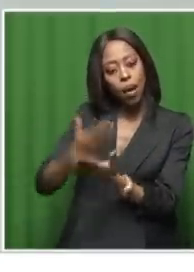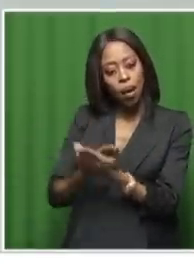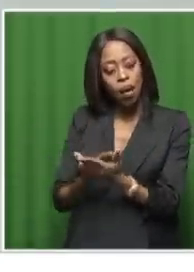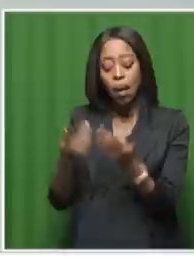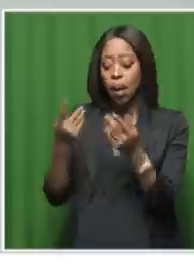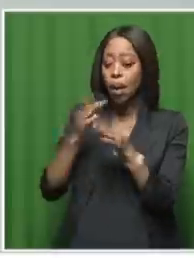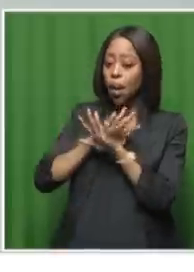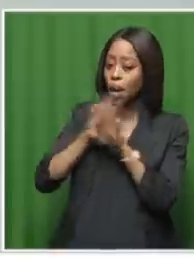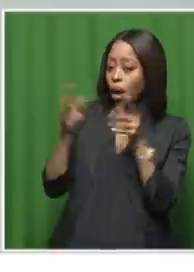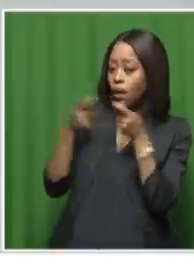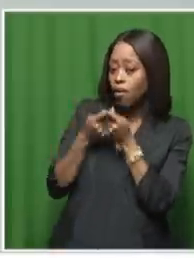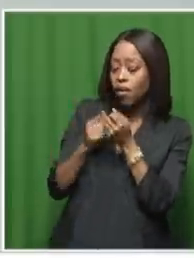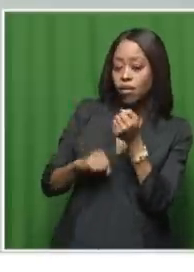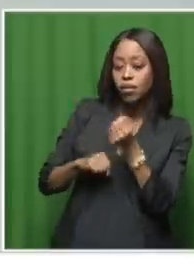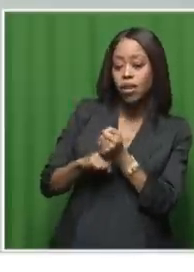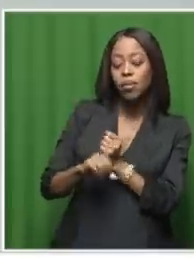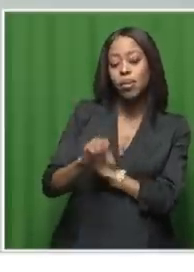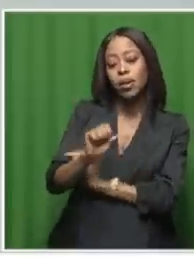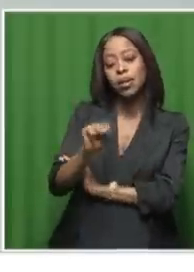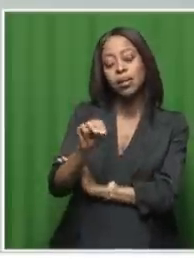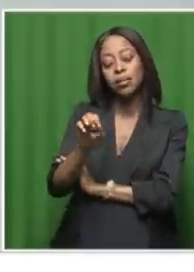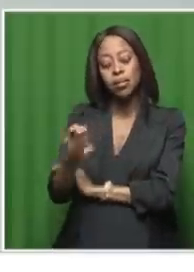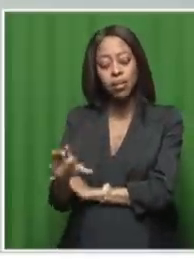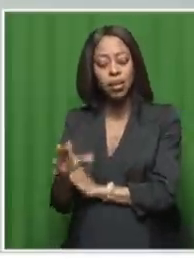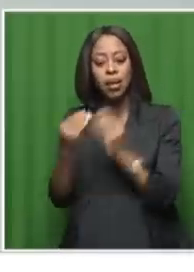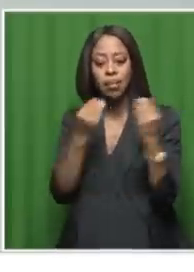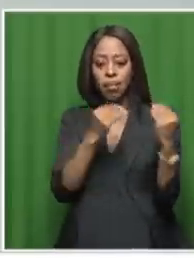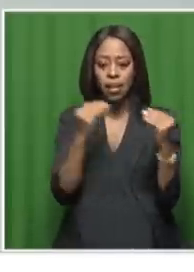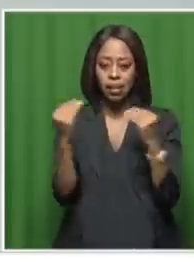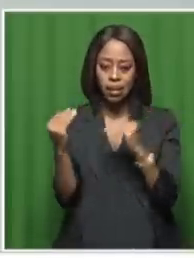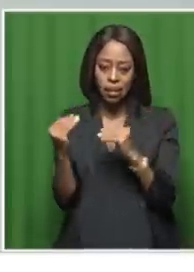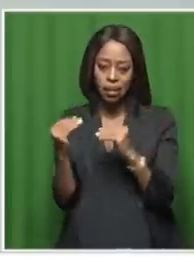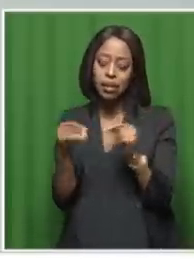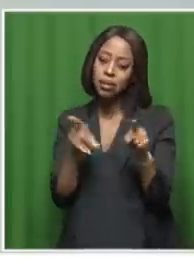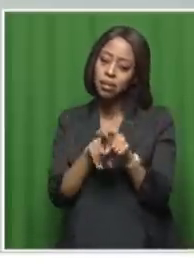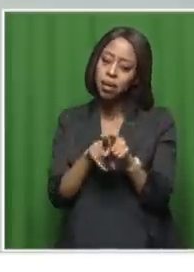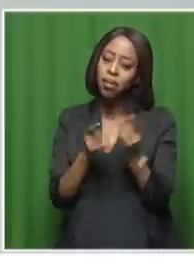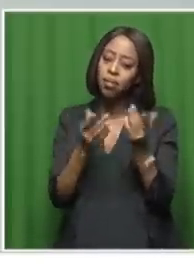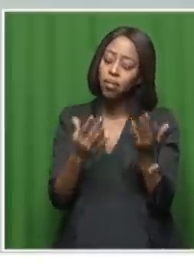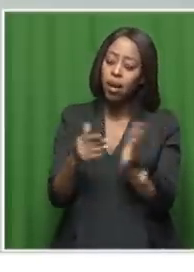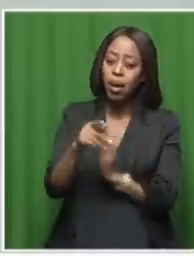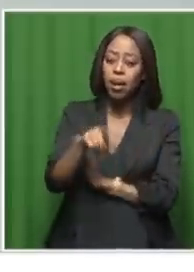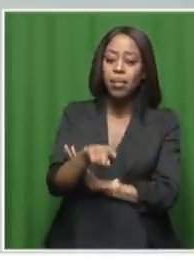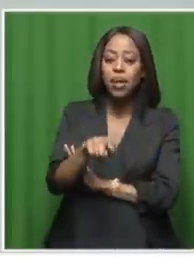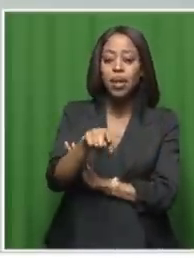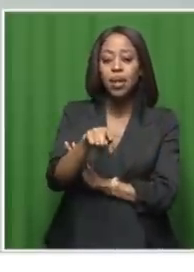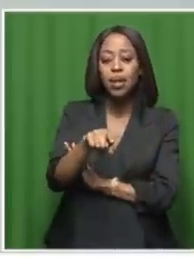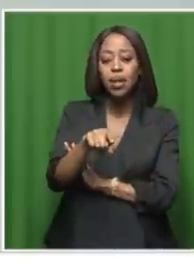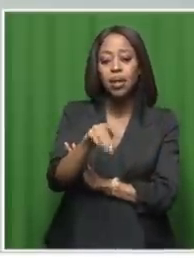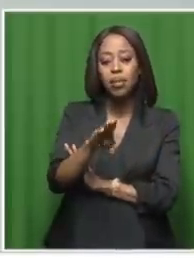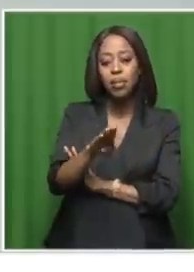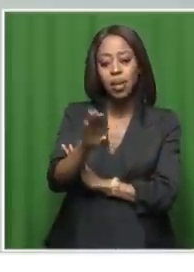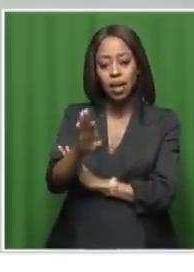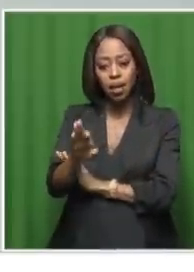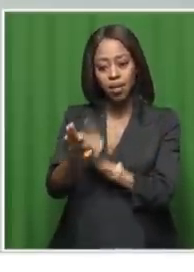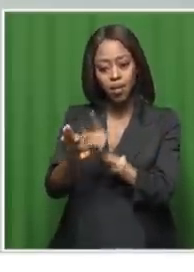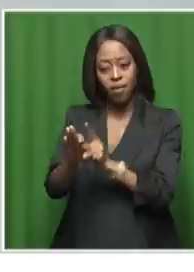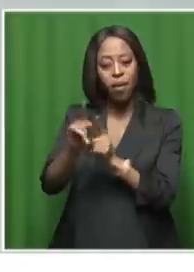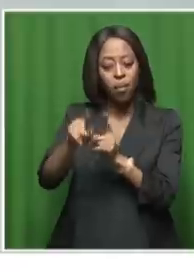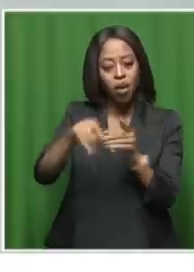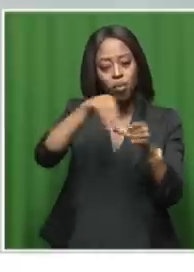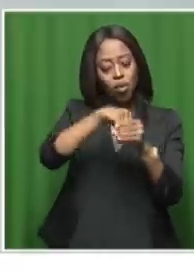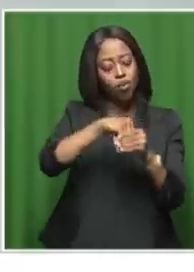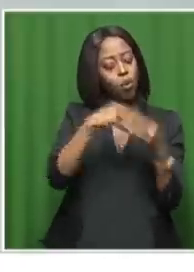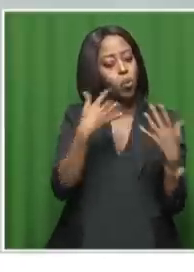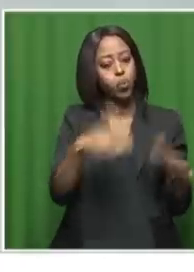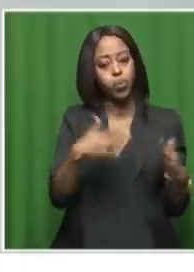financial and non-financial support to SMMEs and cooperatives. And we encourage the PBF to play a central role in these